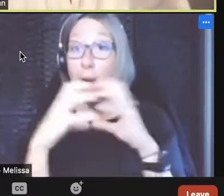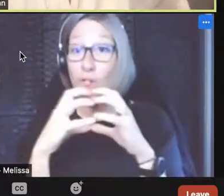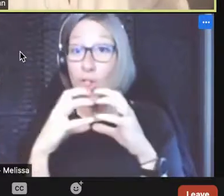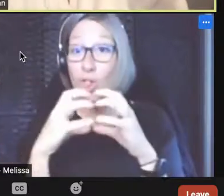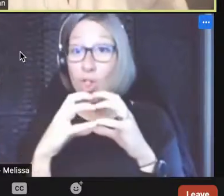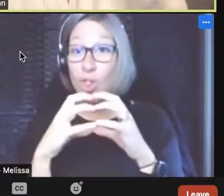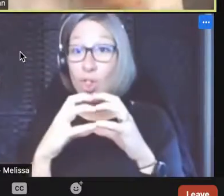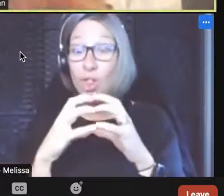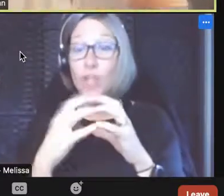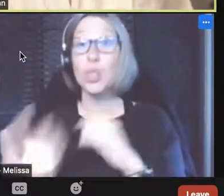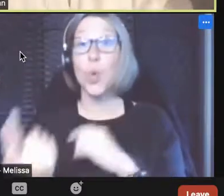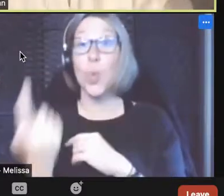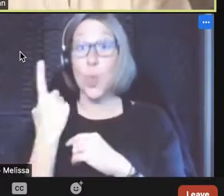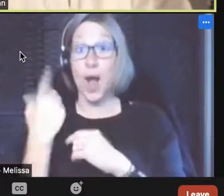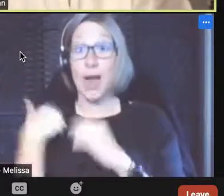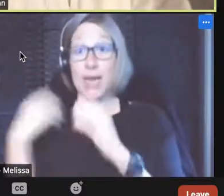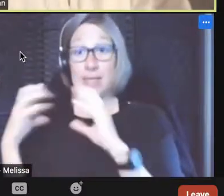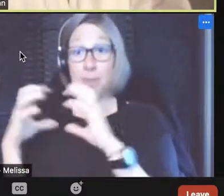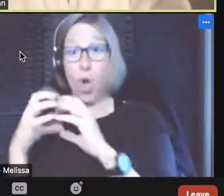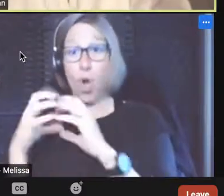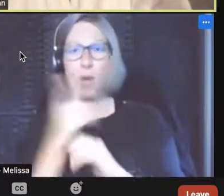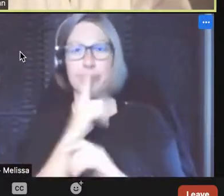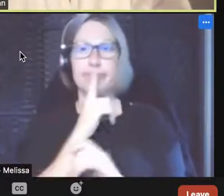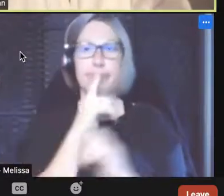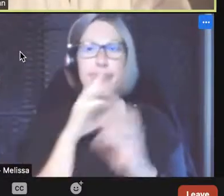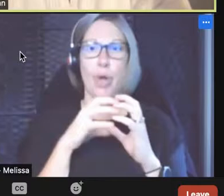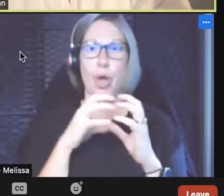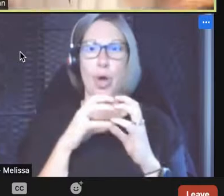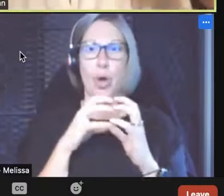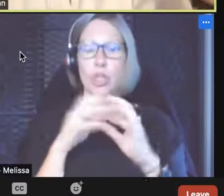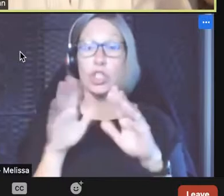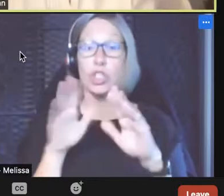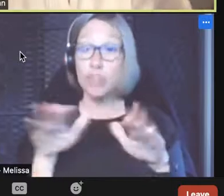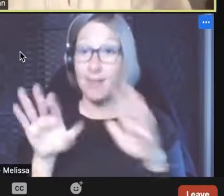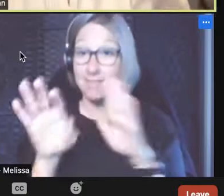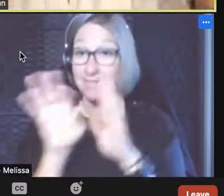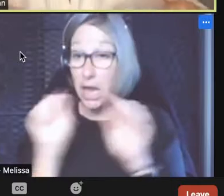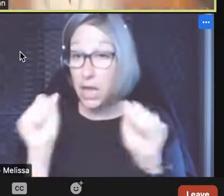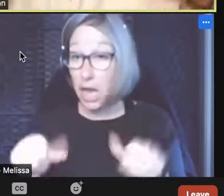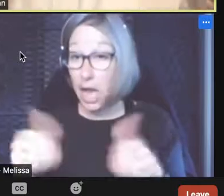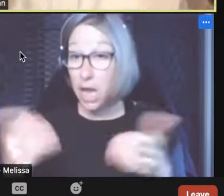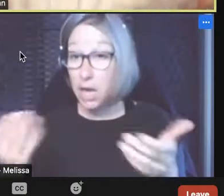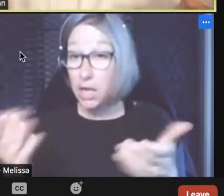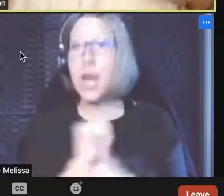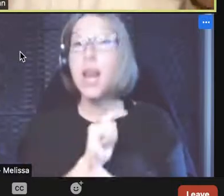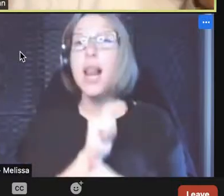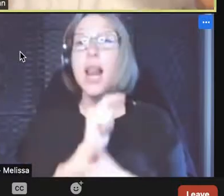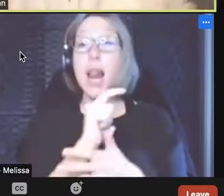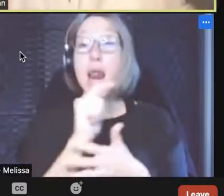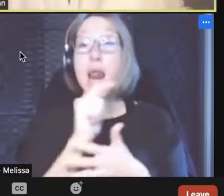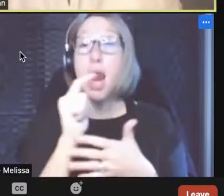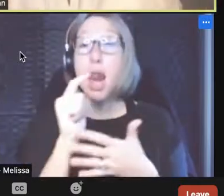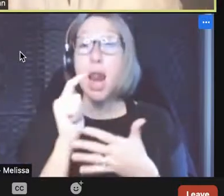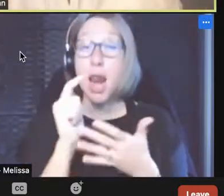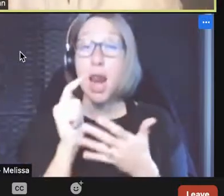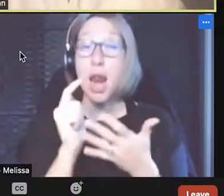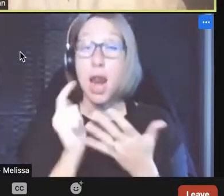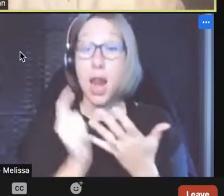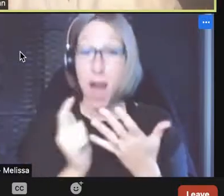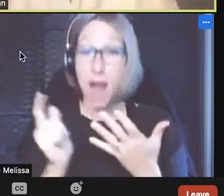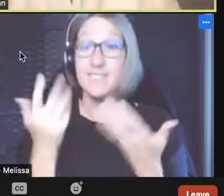one picture has a ball in it, one does not at all. Is the child able to find that? And so on until we got through all 8 layers of